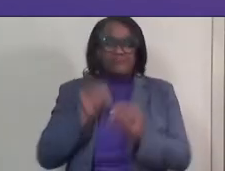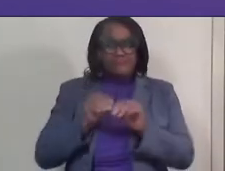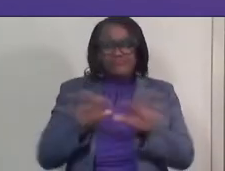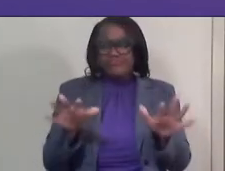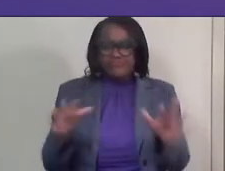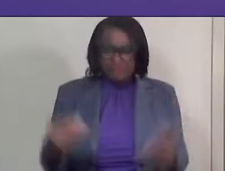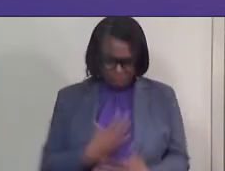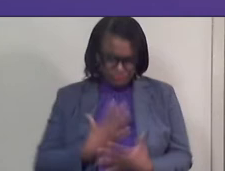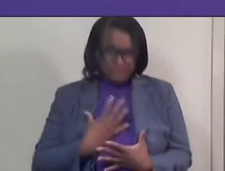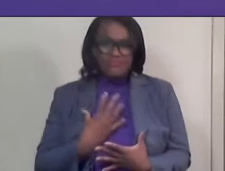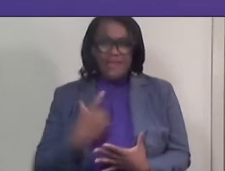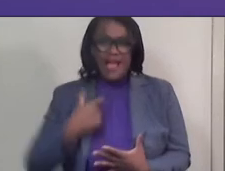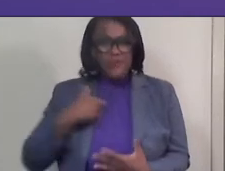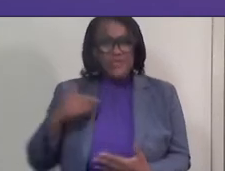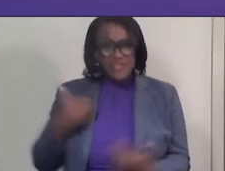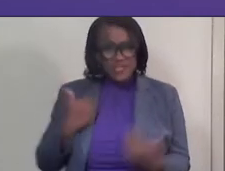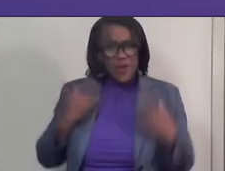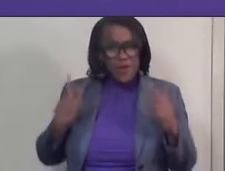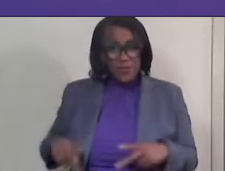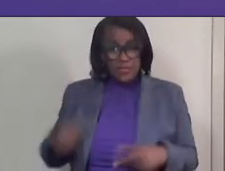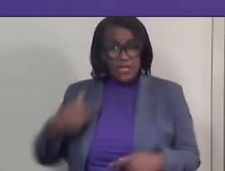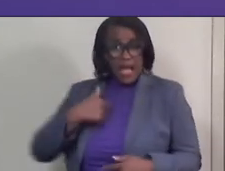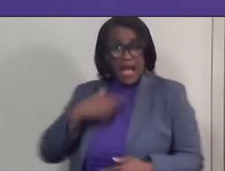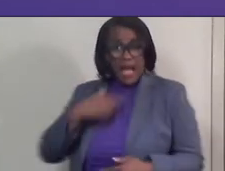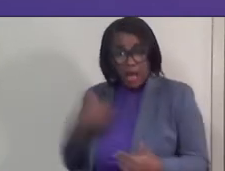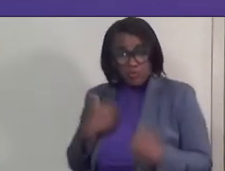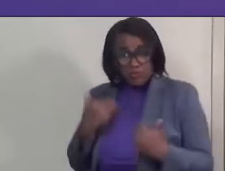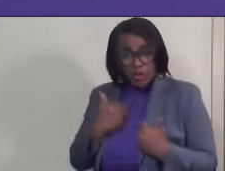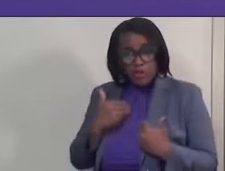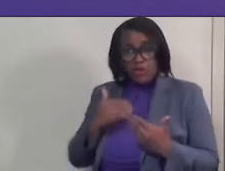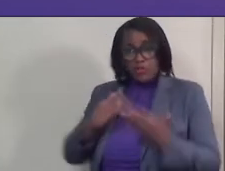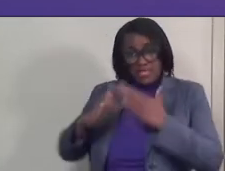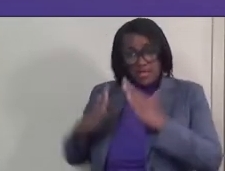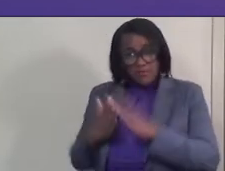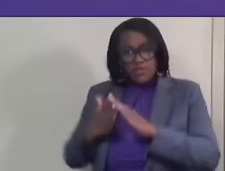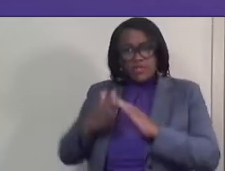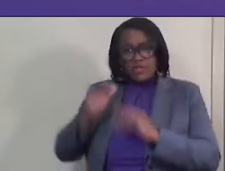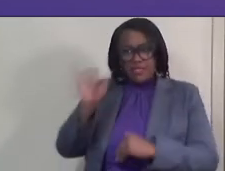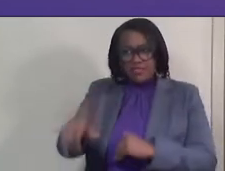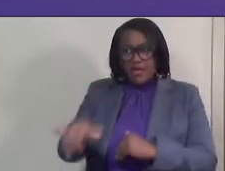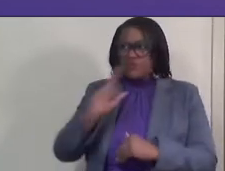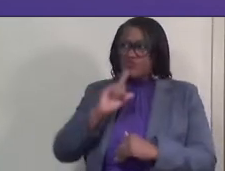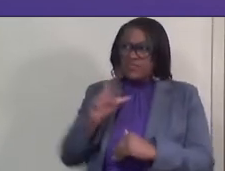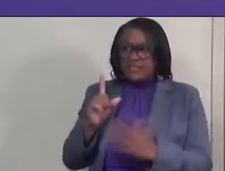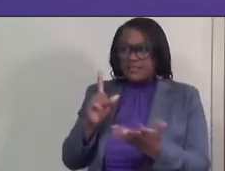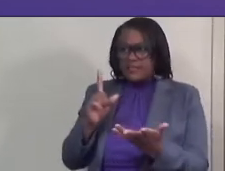person. When I was younger, it was a community that was exceedingly.